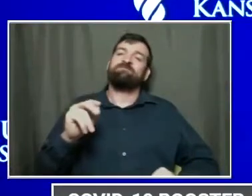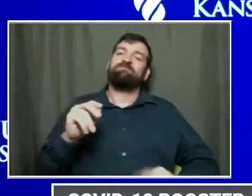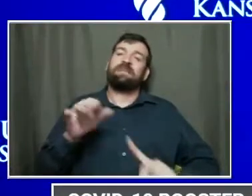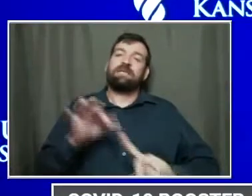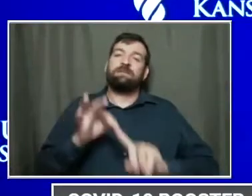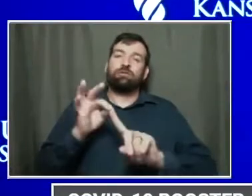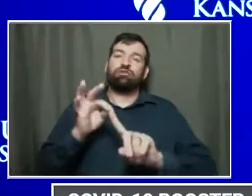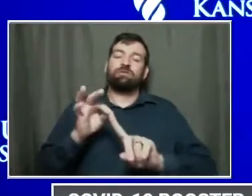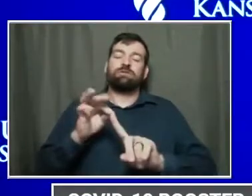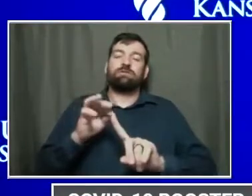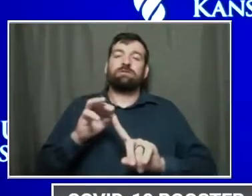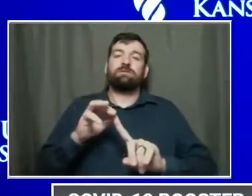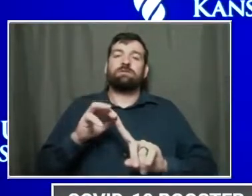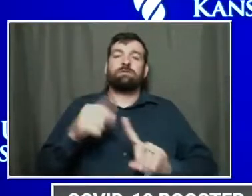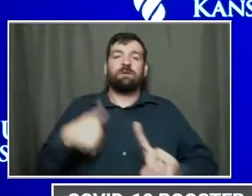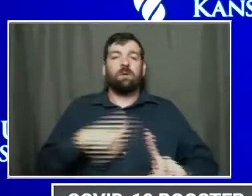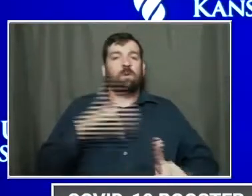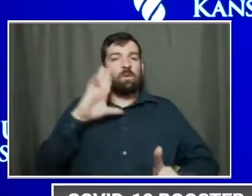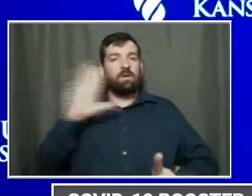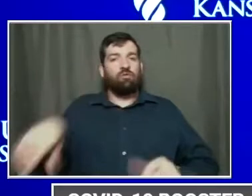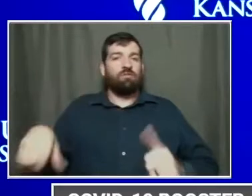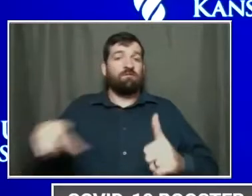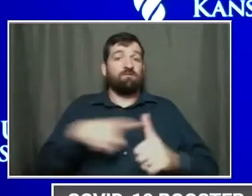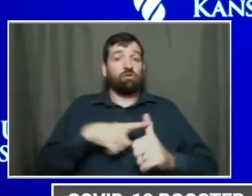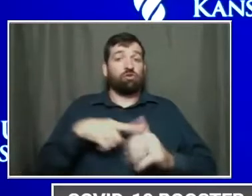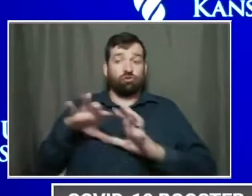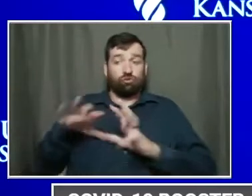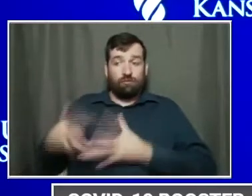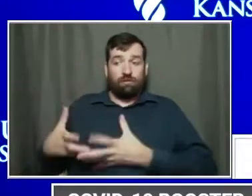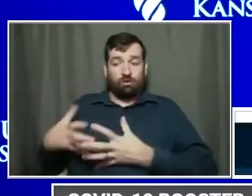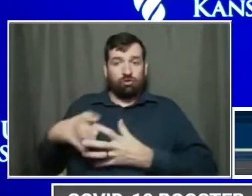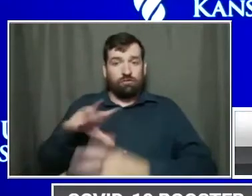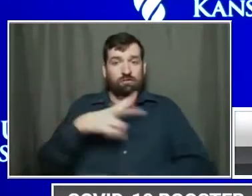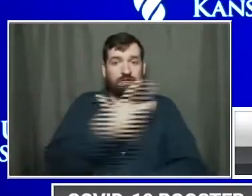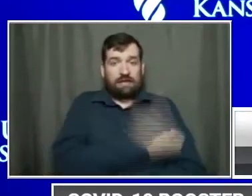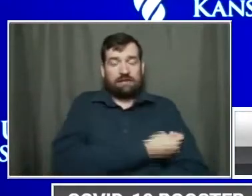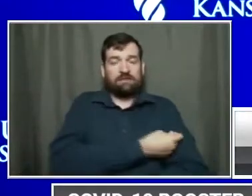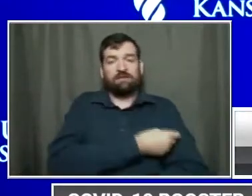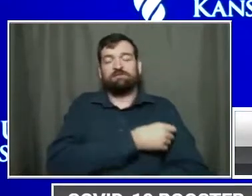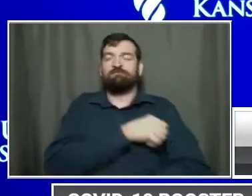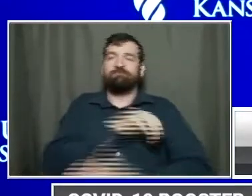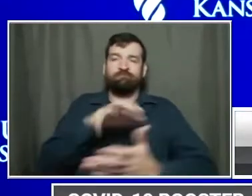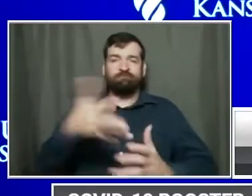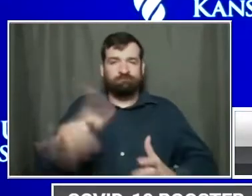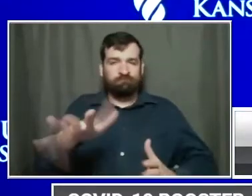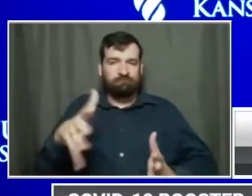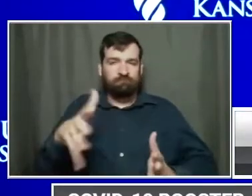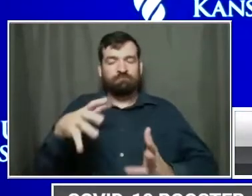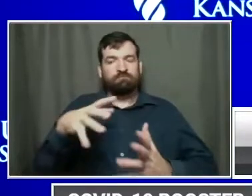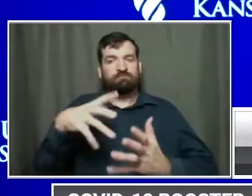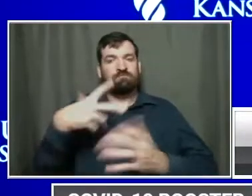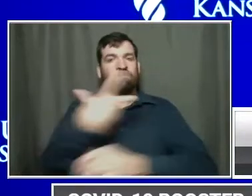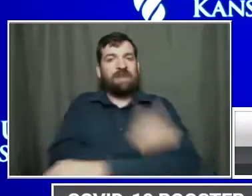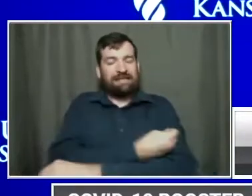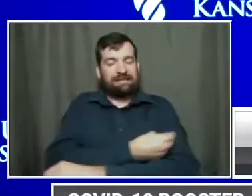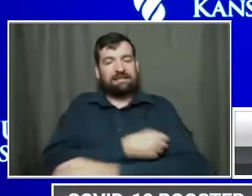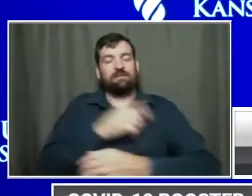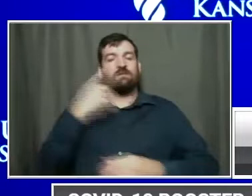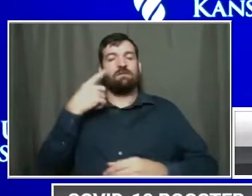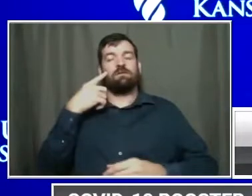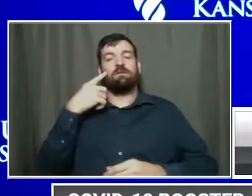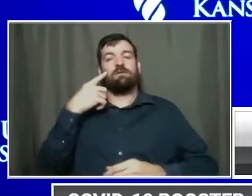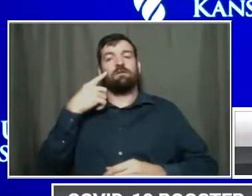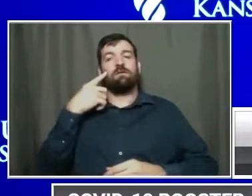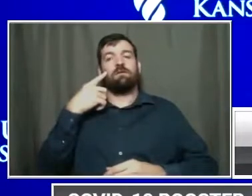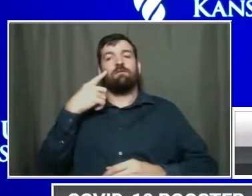we know that the first generation of vaccines didn't provide as good a protection against the variants as the bivalent. So I would